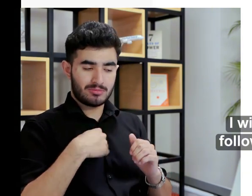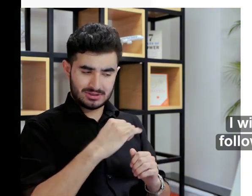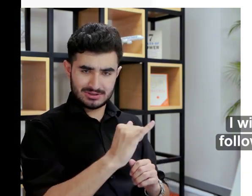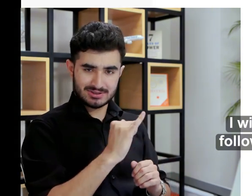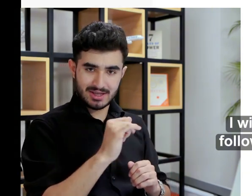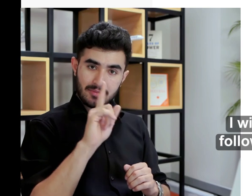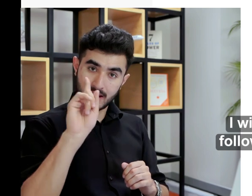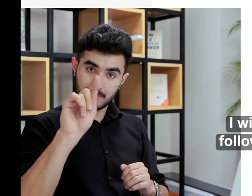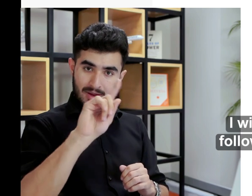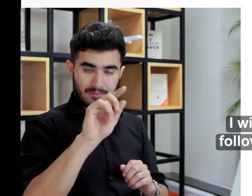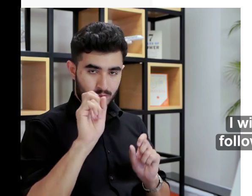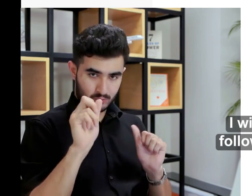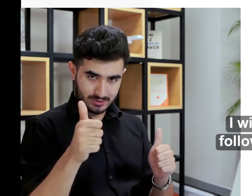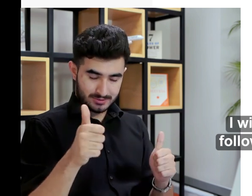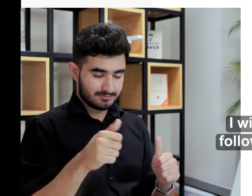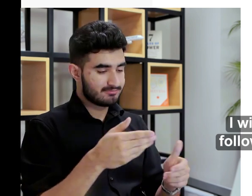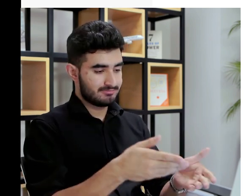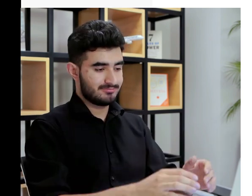account.